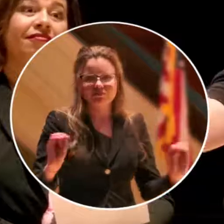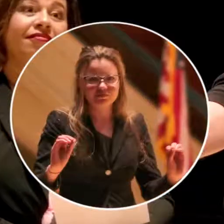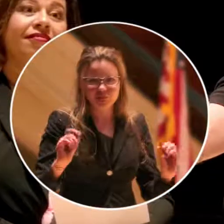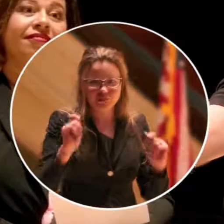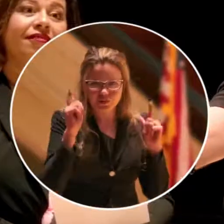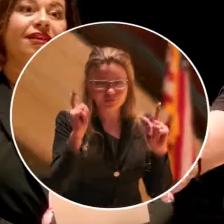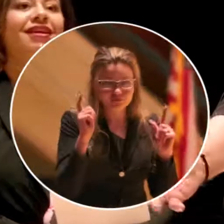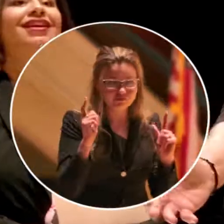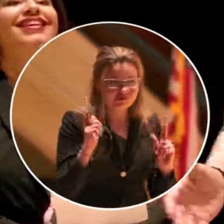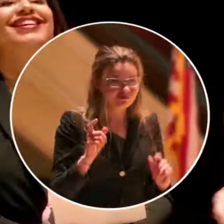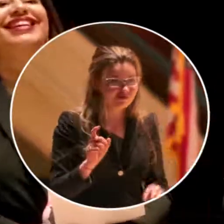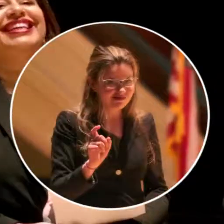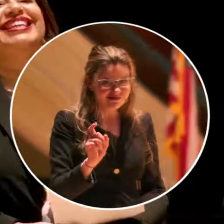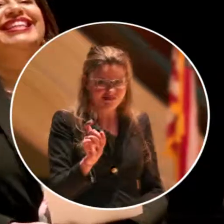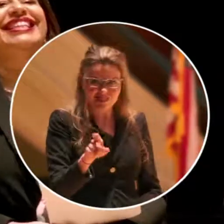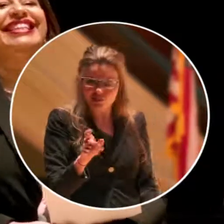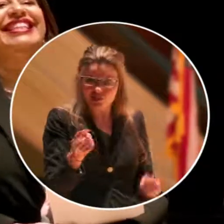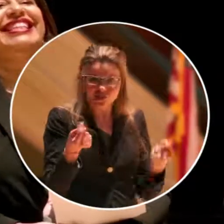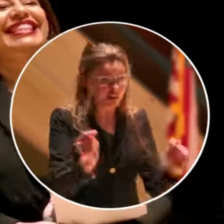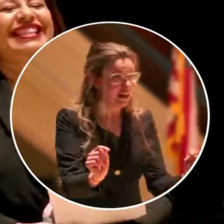We had to try.